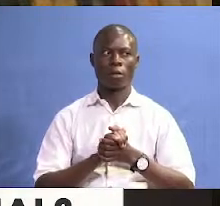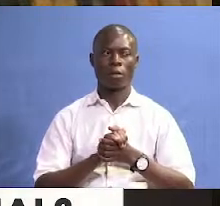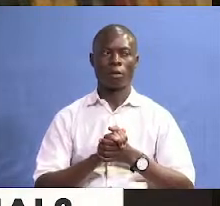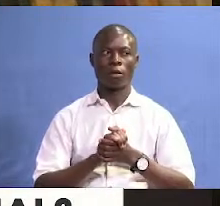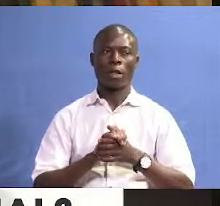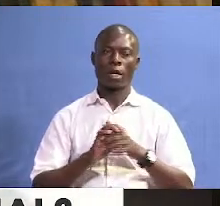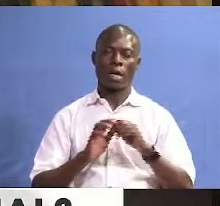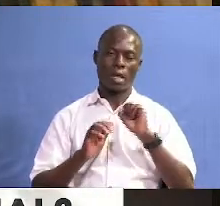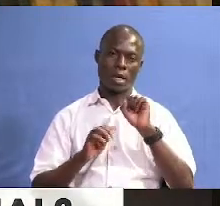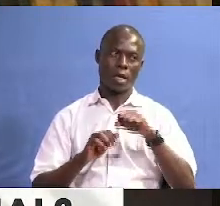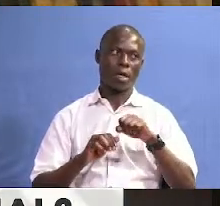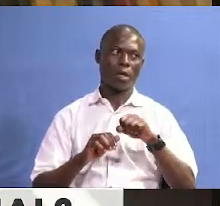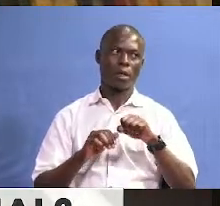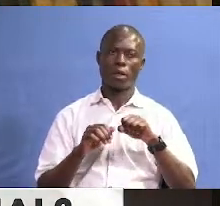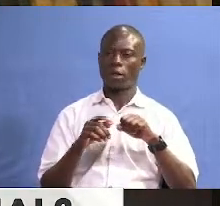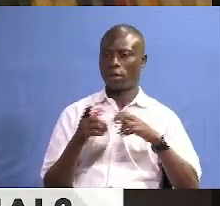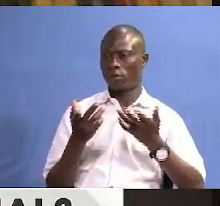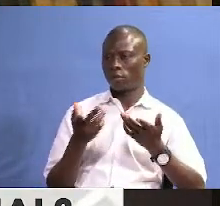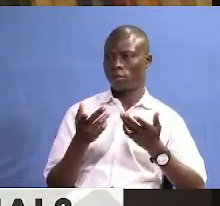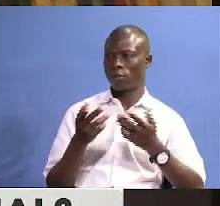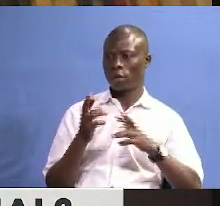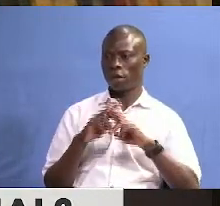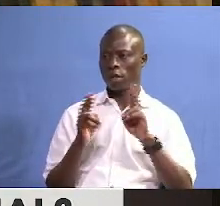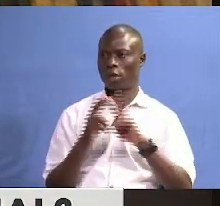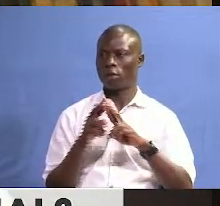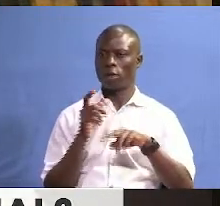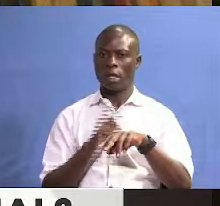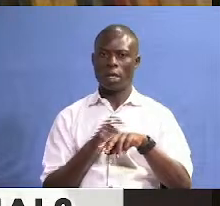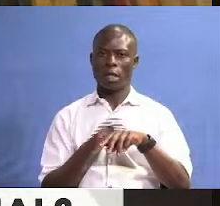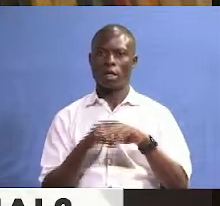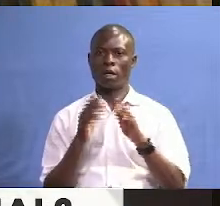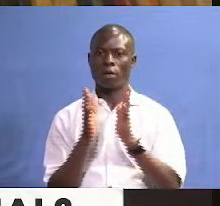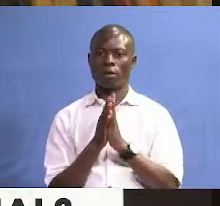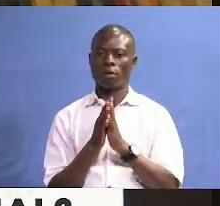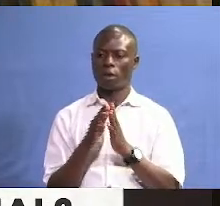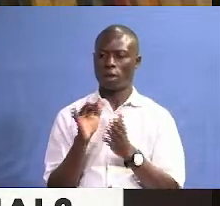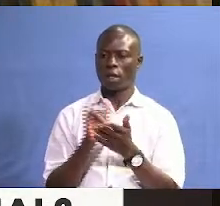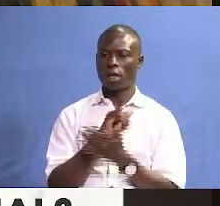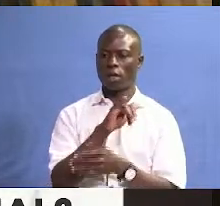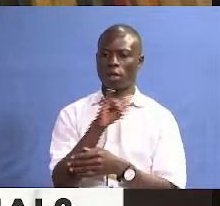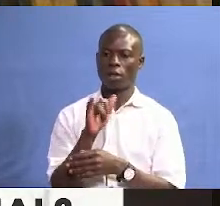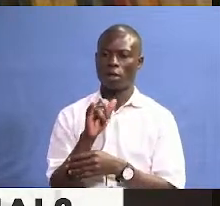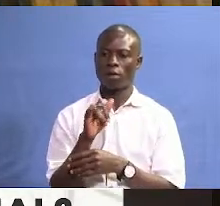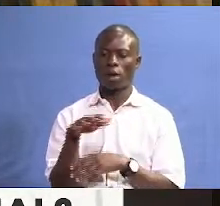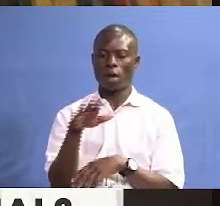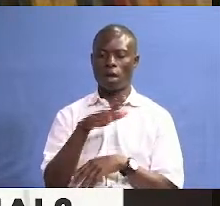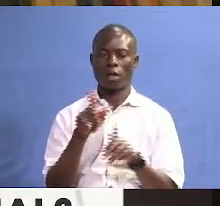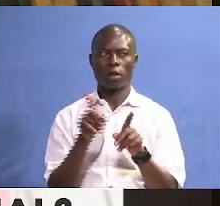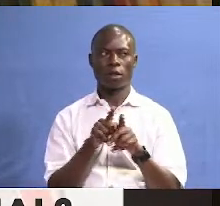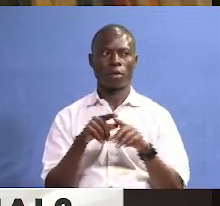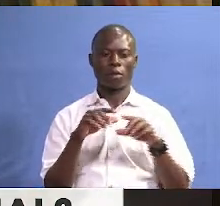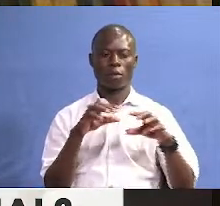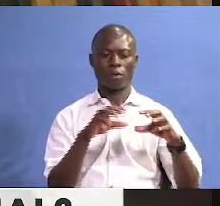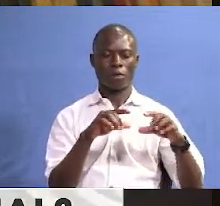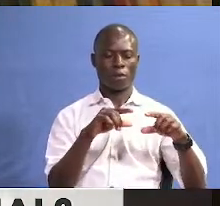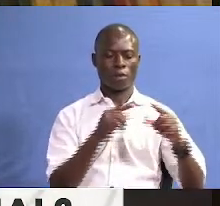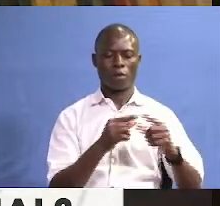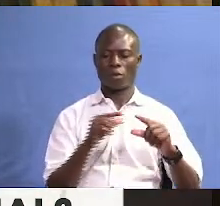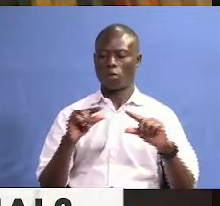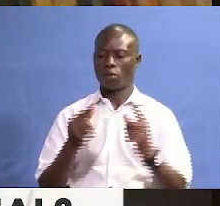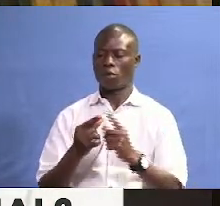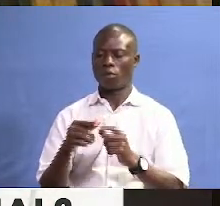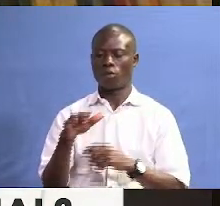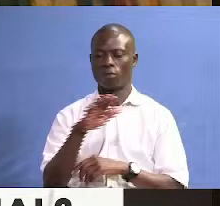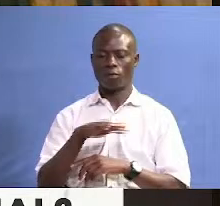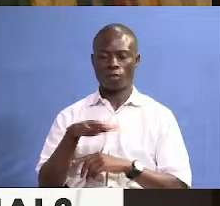Yes, in relation to the period, that is also a place that we would categorize it as a gray area,